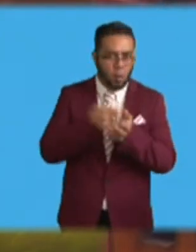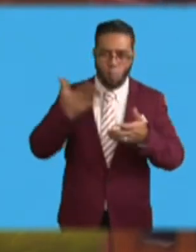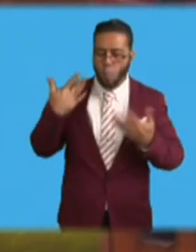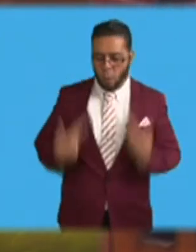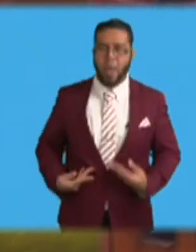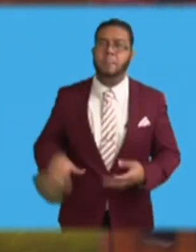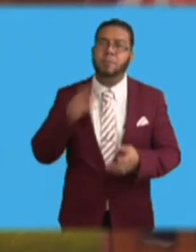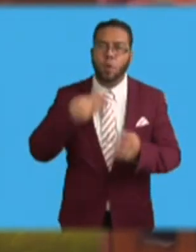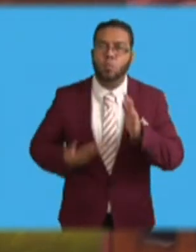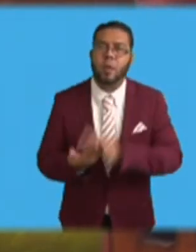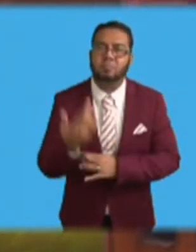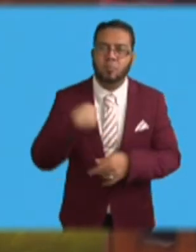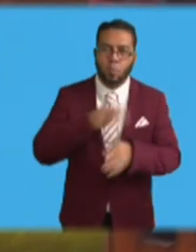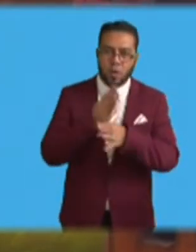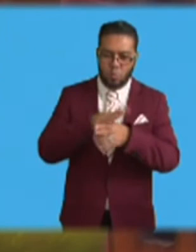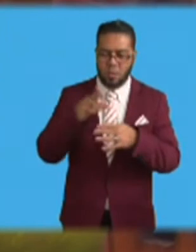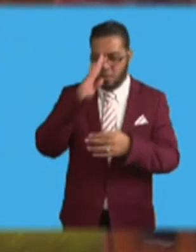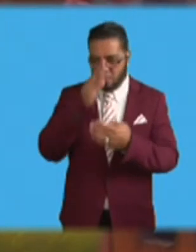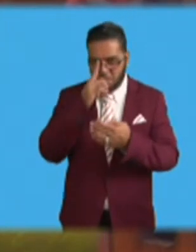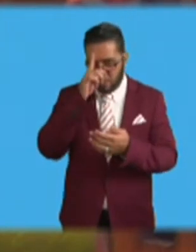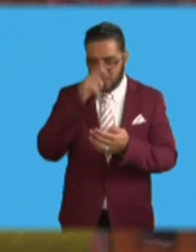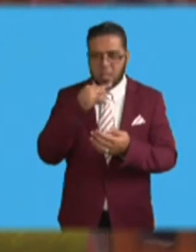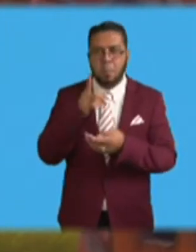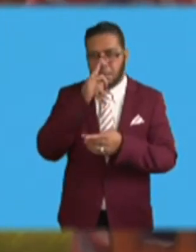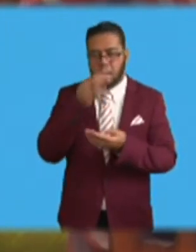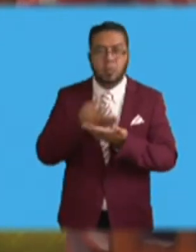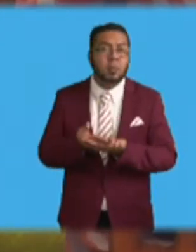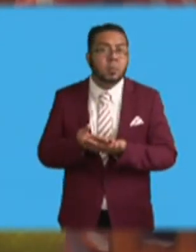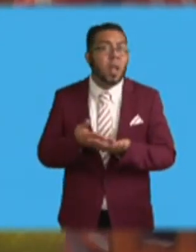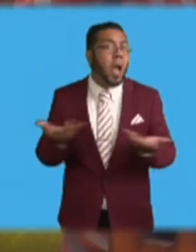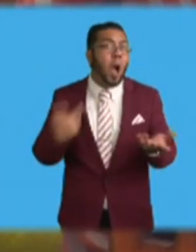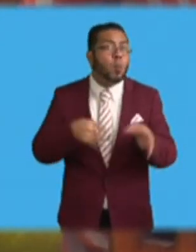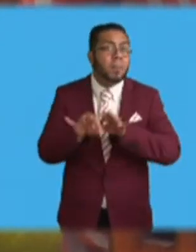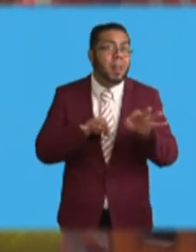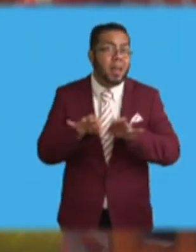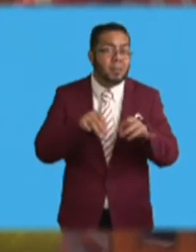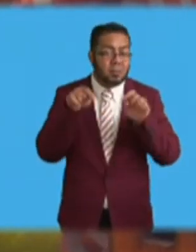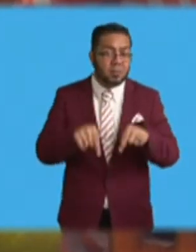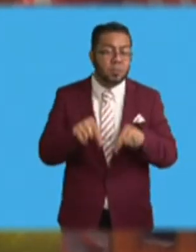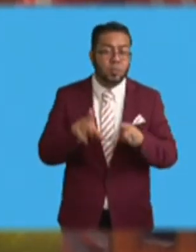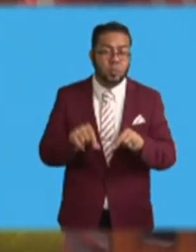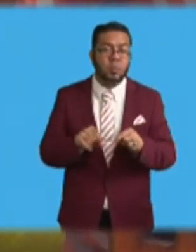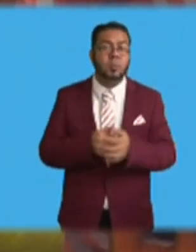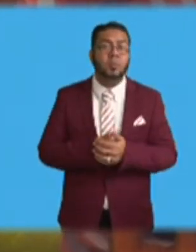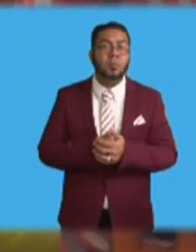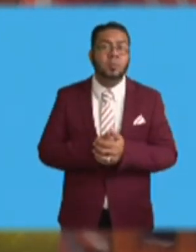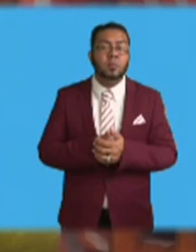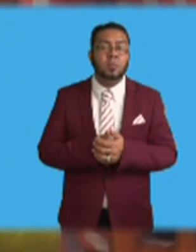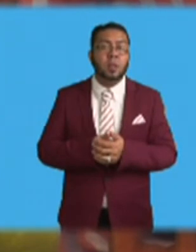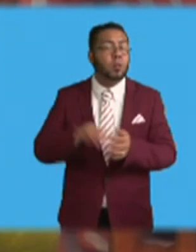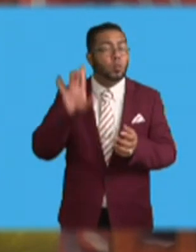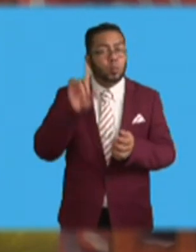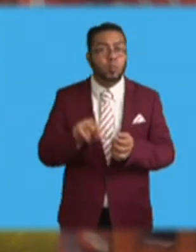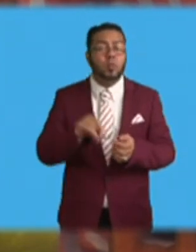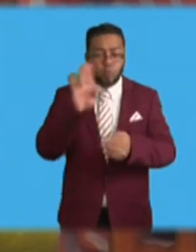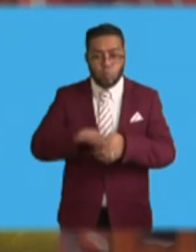I could just inform the House about how we plan to conduct this vaccination. Like I said, the total number of people or children